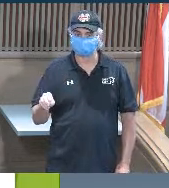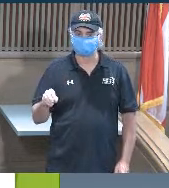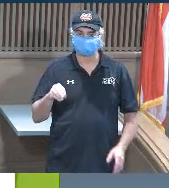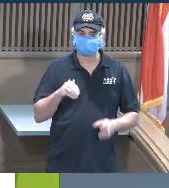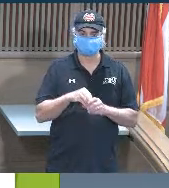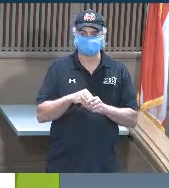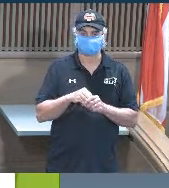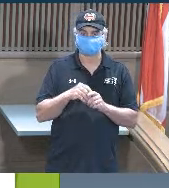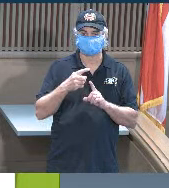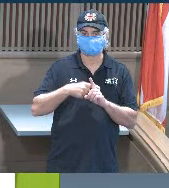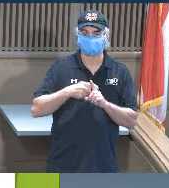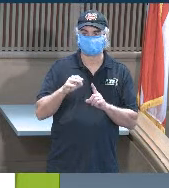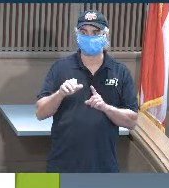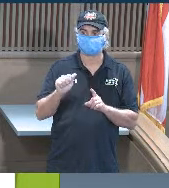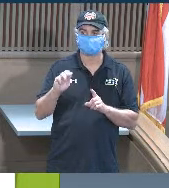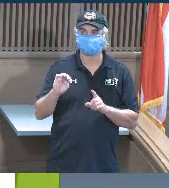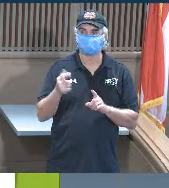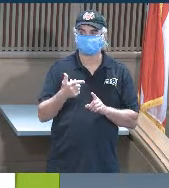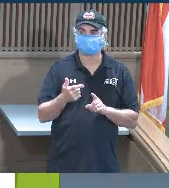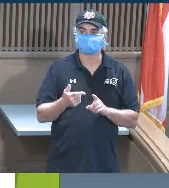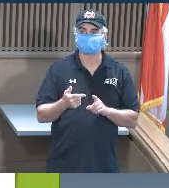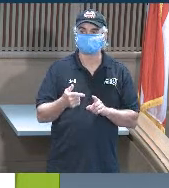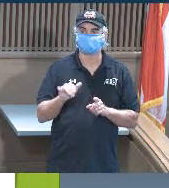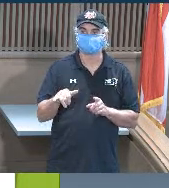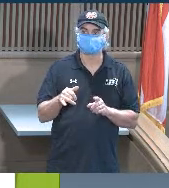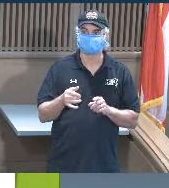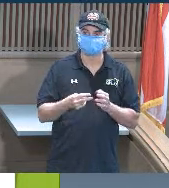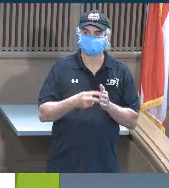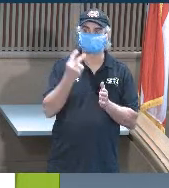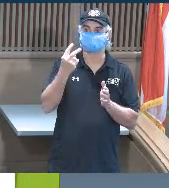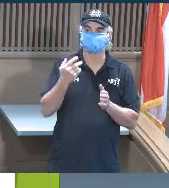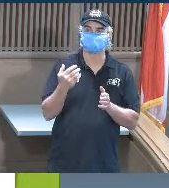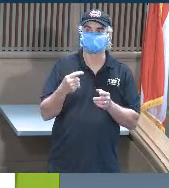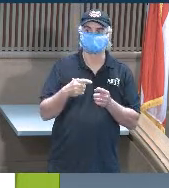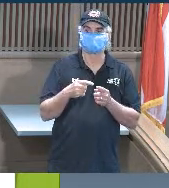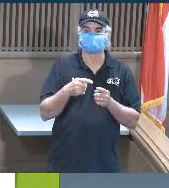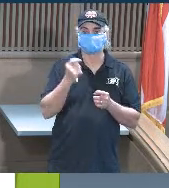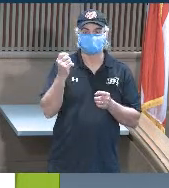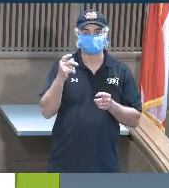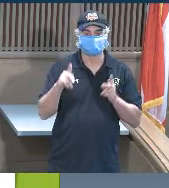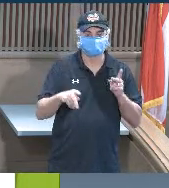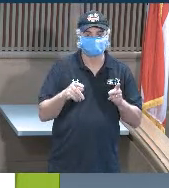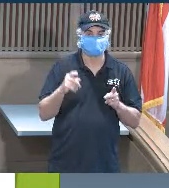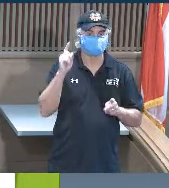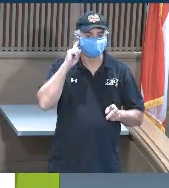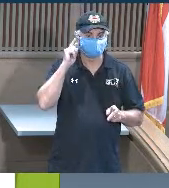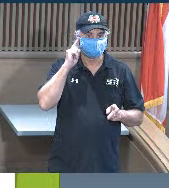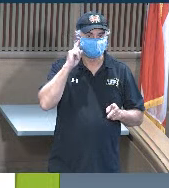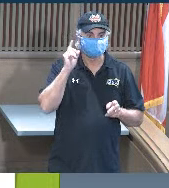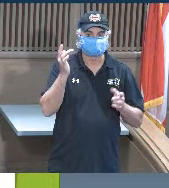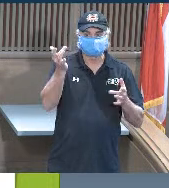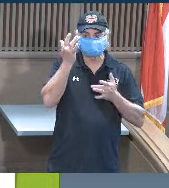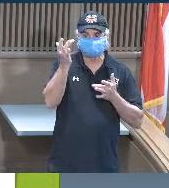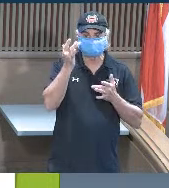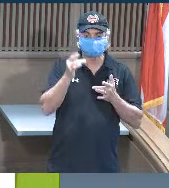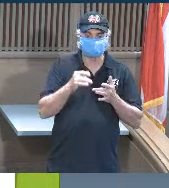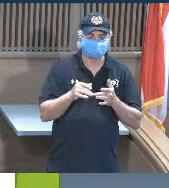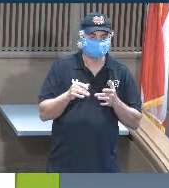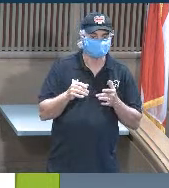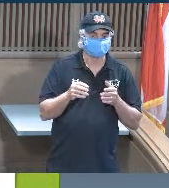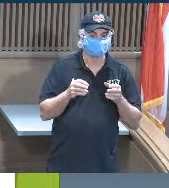August, which is double what you've seen in any previous month. Obviously, people were being motivated by the surge.